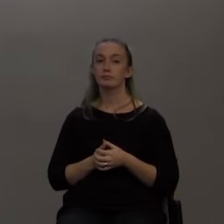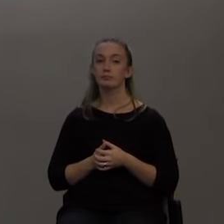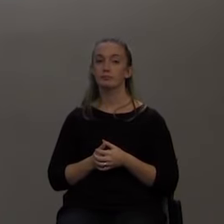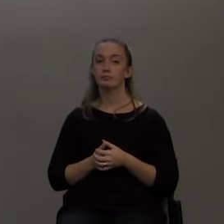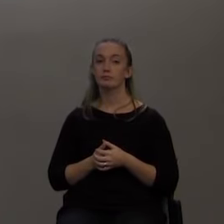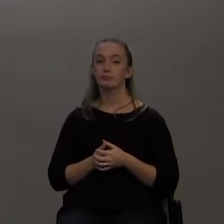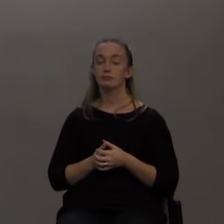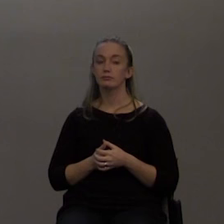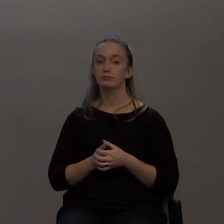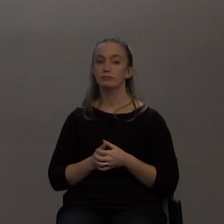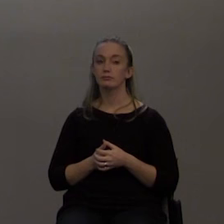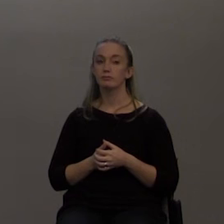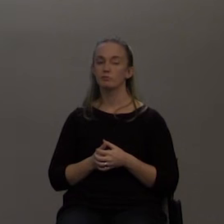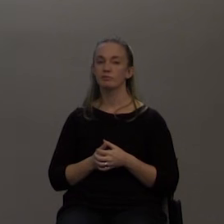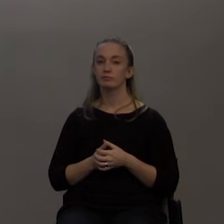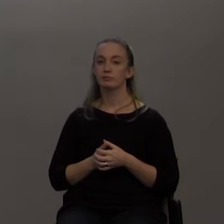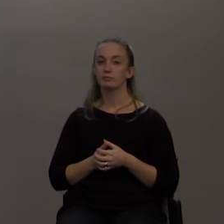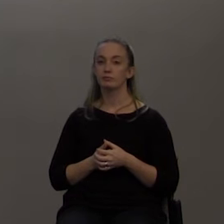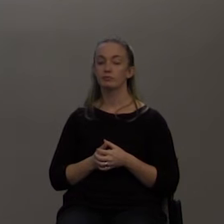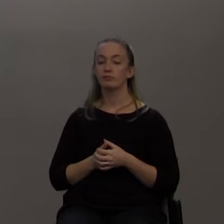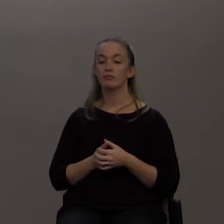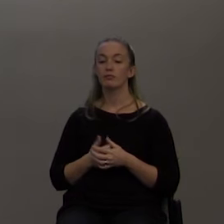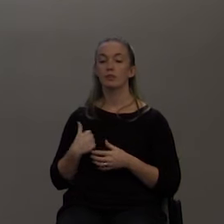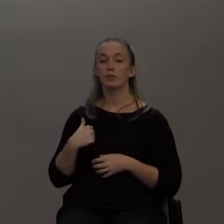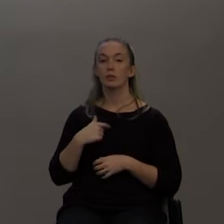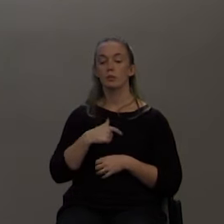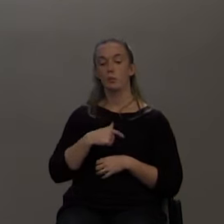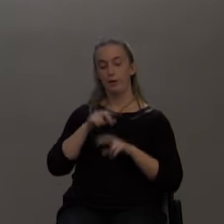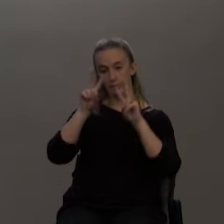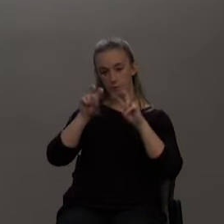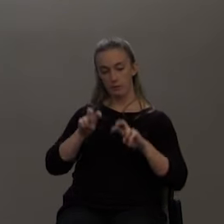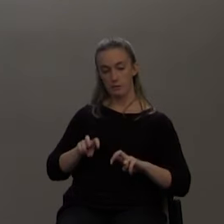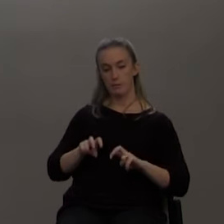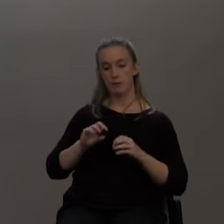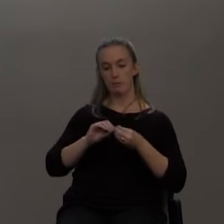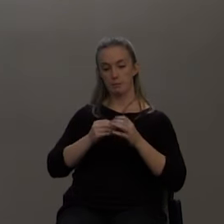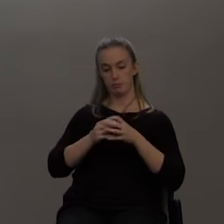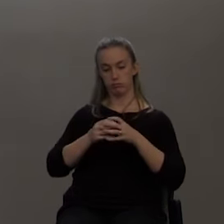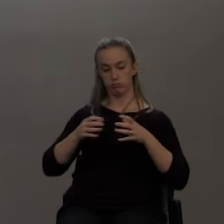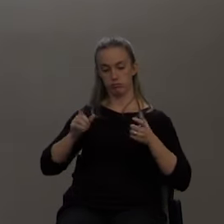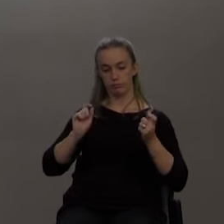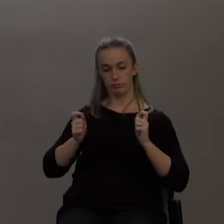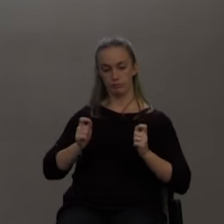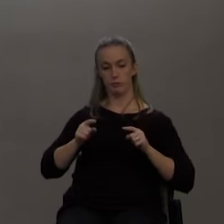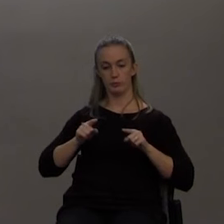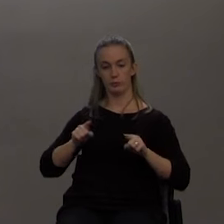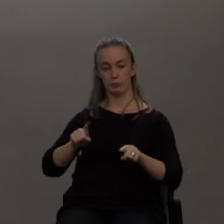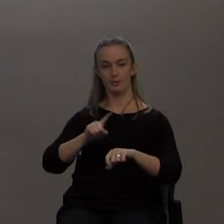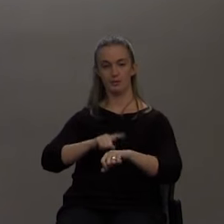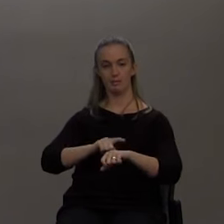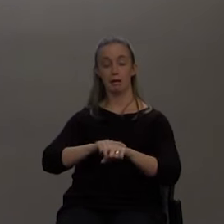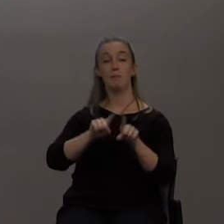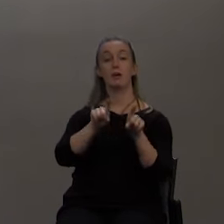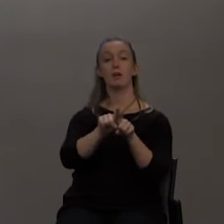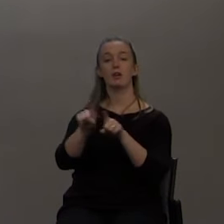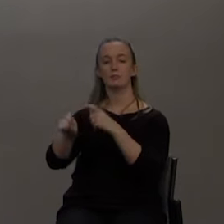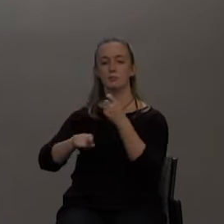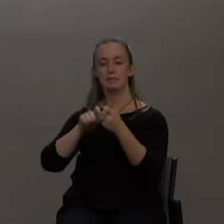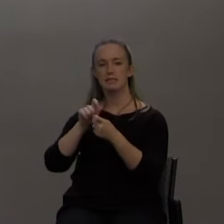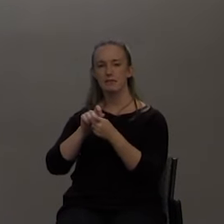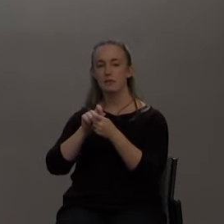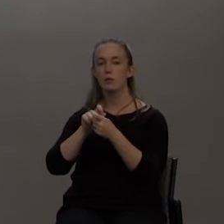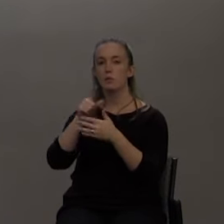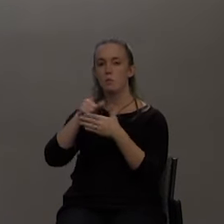But in addition to looking at population change over time, it's important to look at the makeup of that population, particularly age group.